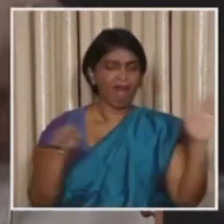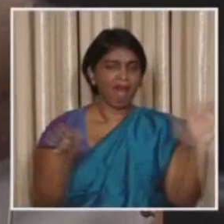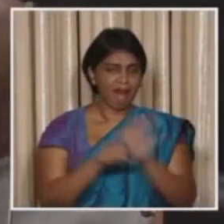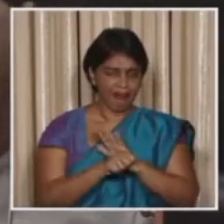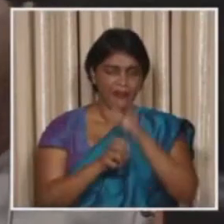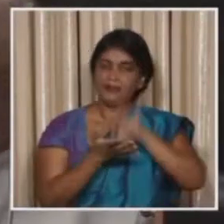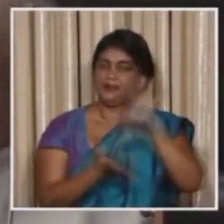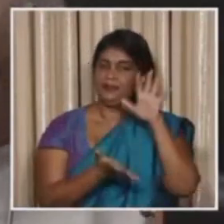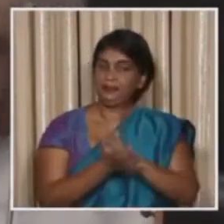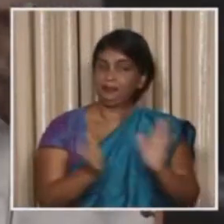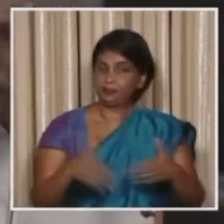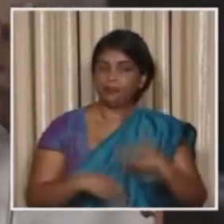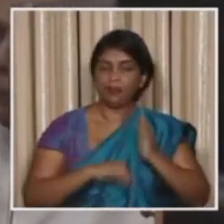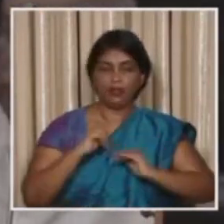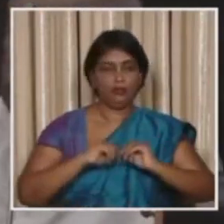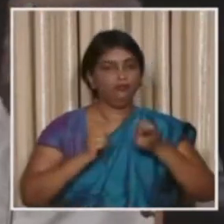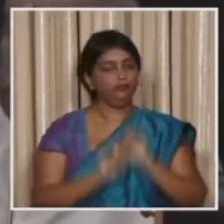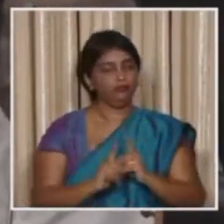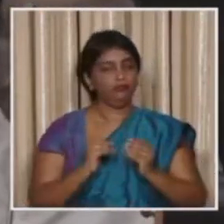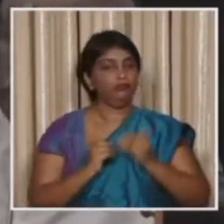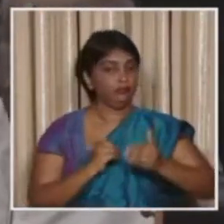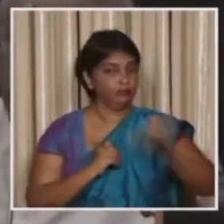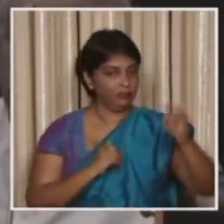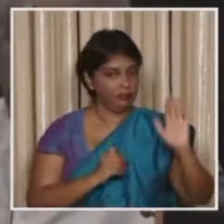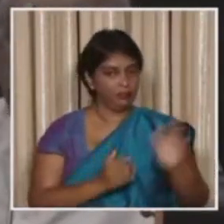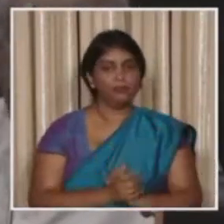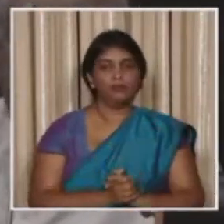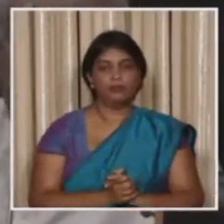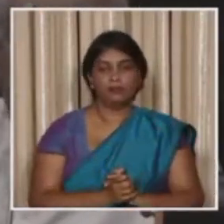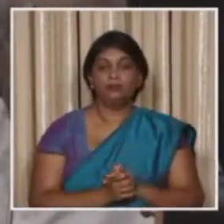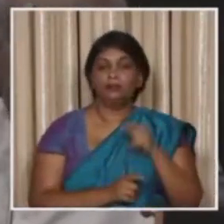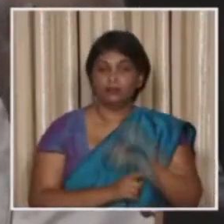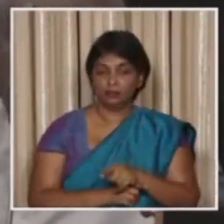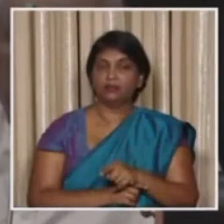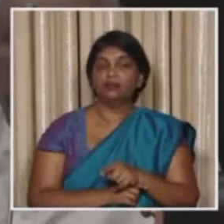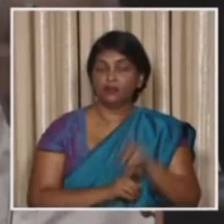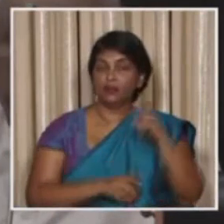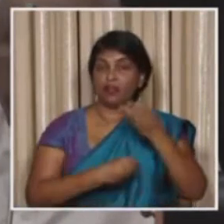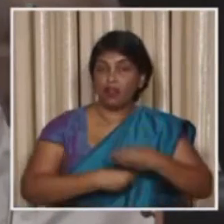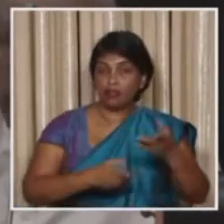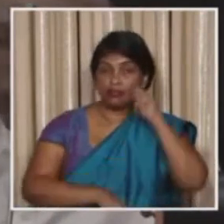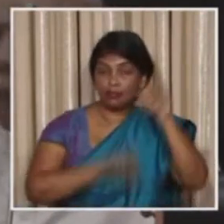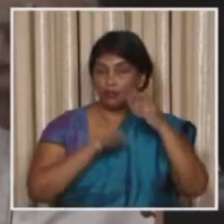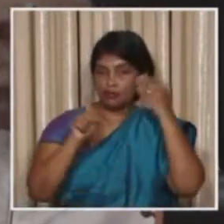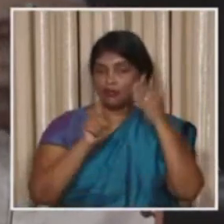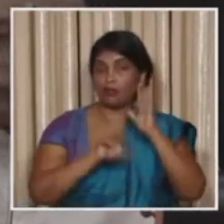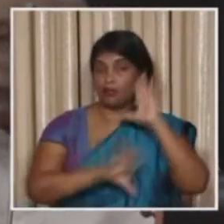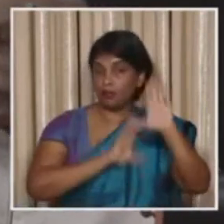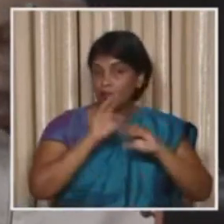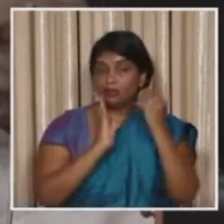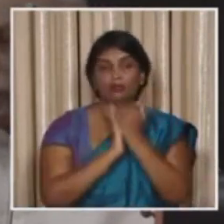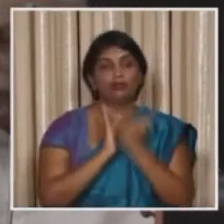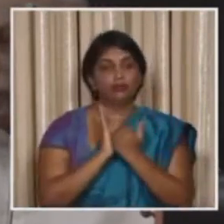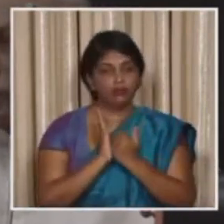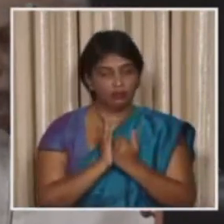seeking particulars of missing persons to submit detailed information to the interim secretariat. I table the document containing